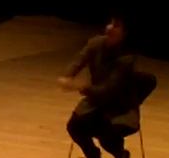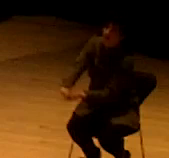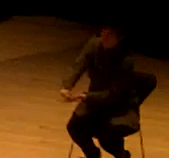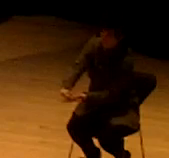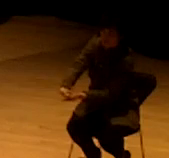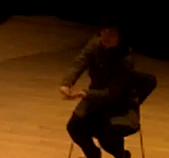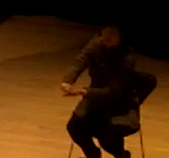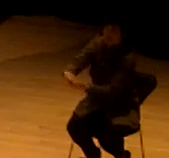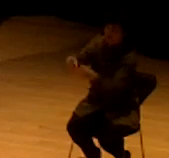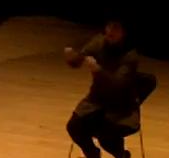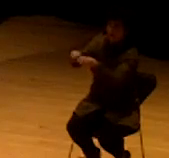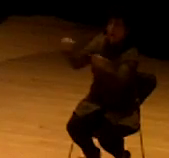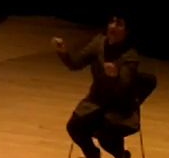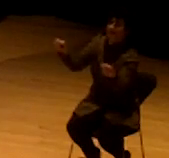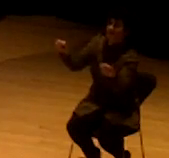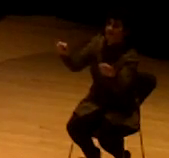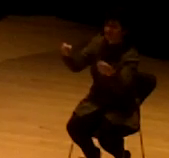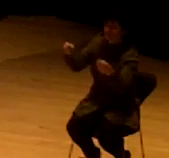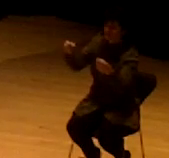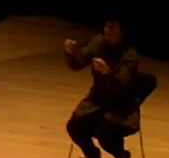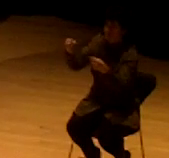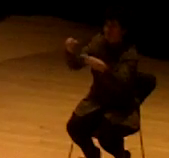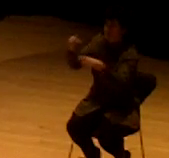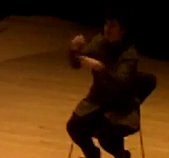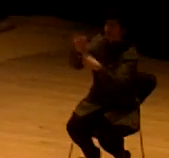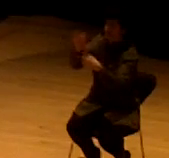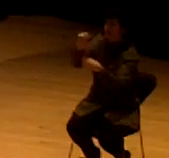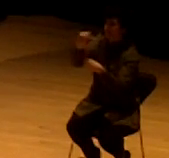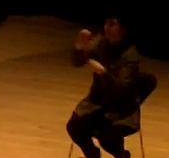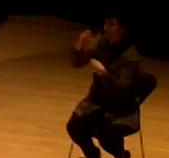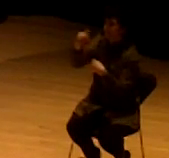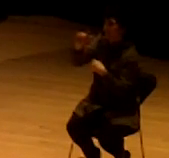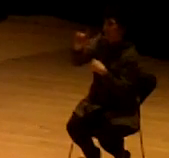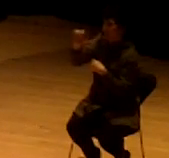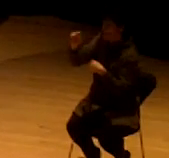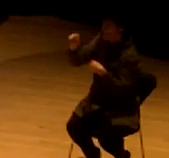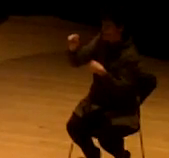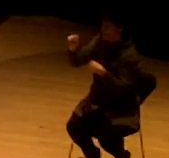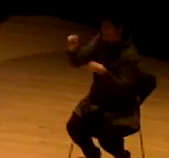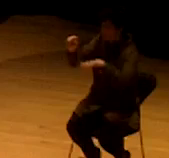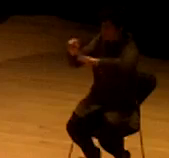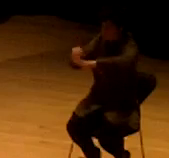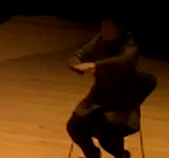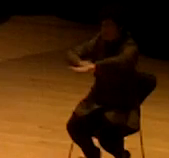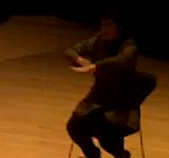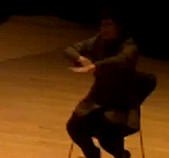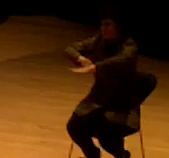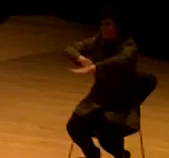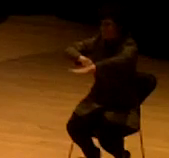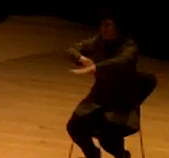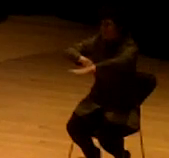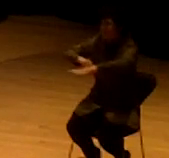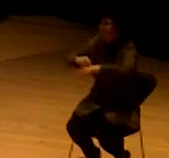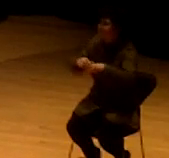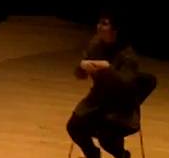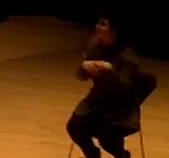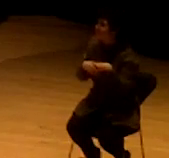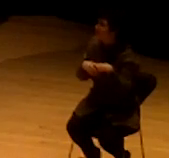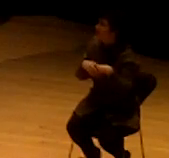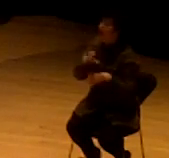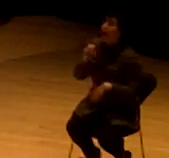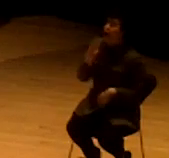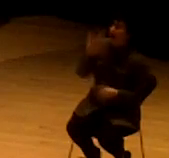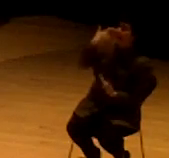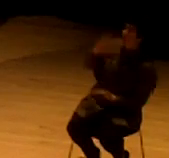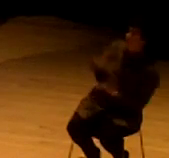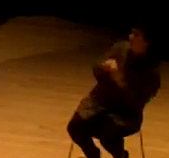he wanders in and he becomes the subject. So it's part of the story. Part of that narrative, yes. which I unfortunately didn't know. So,